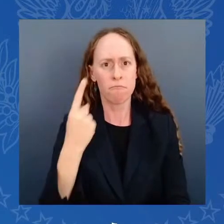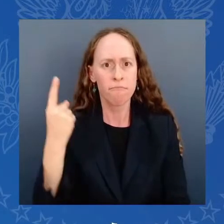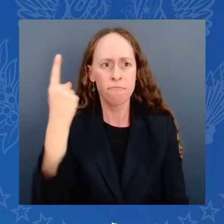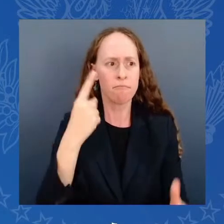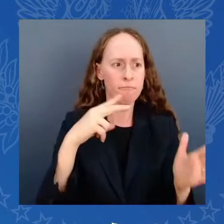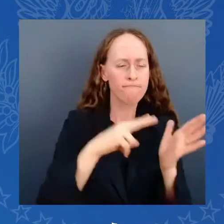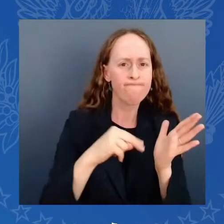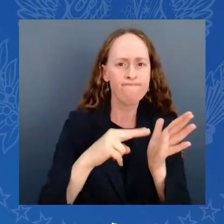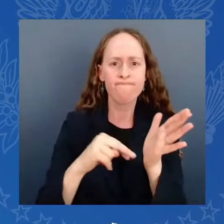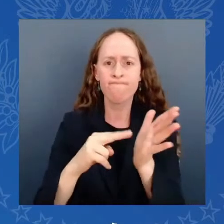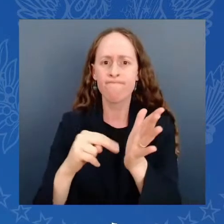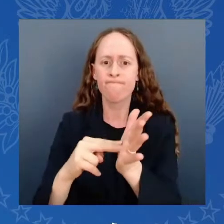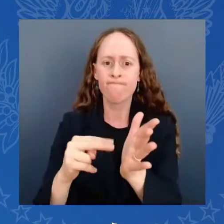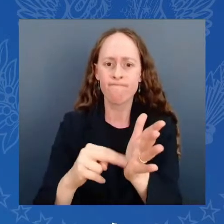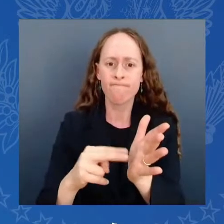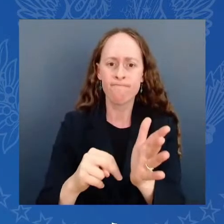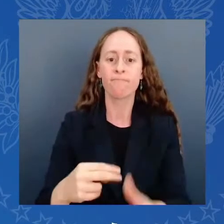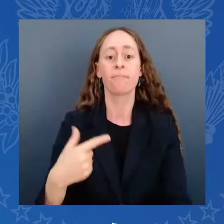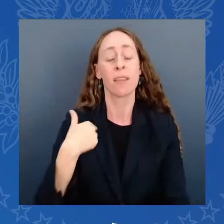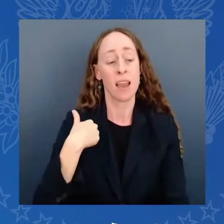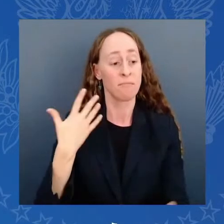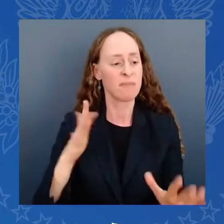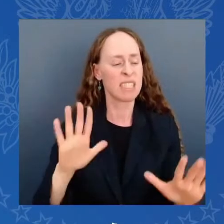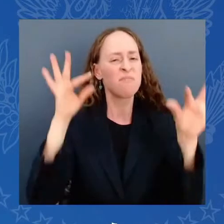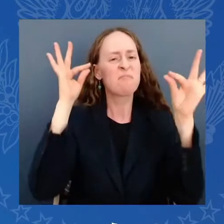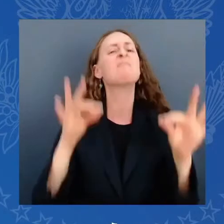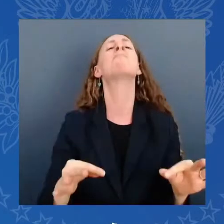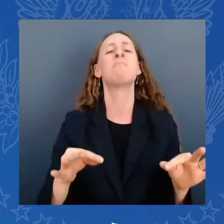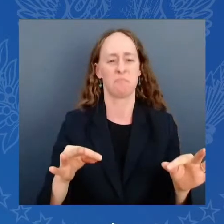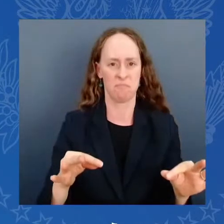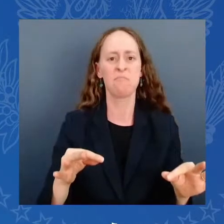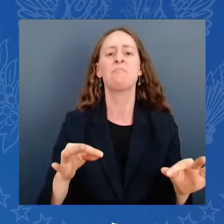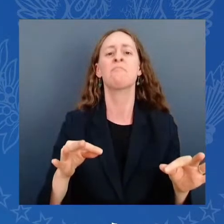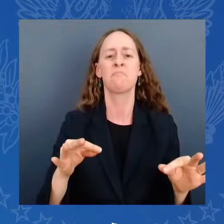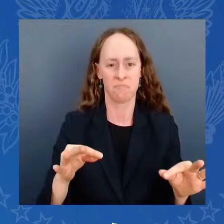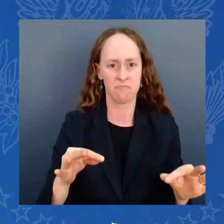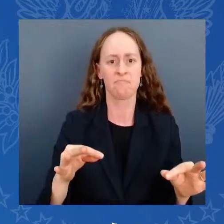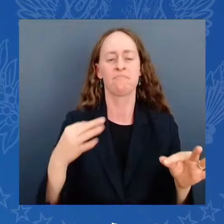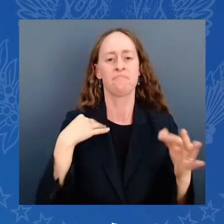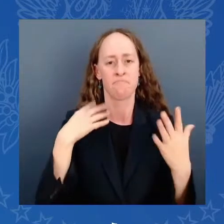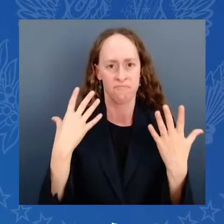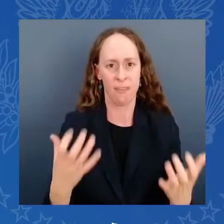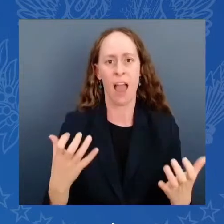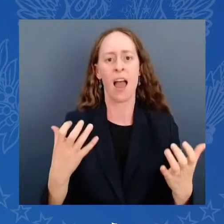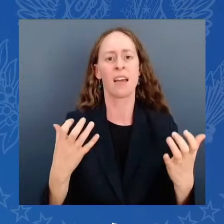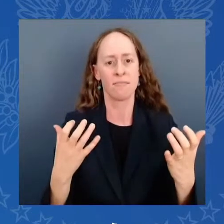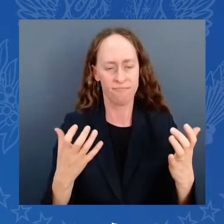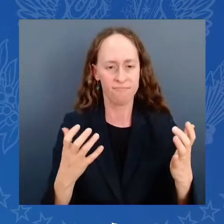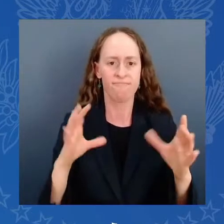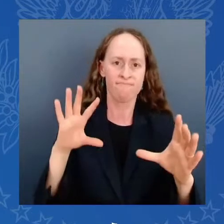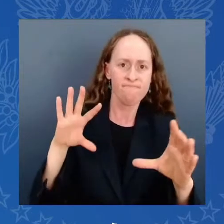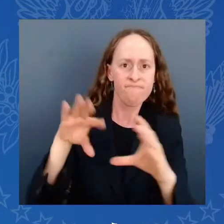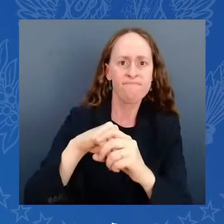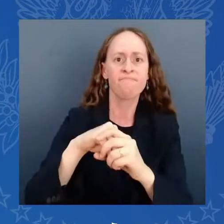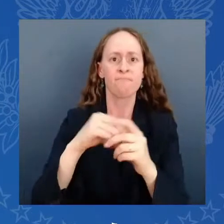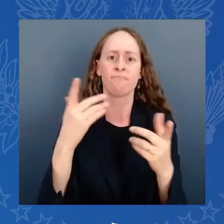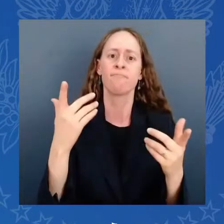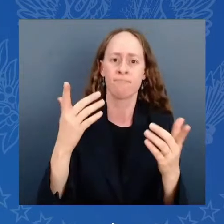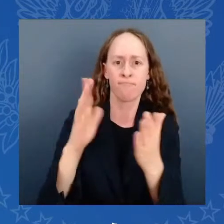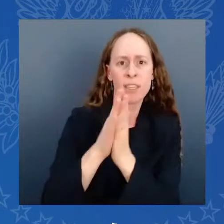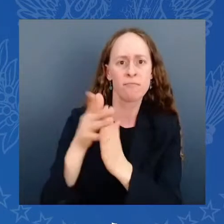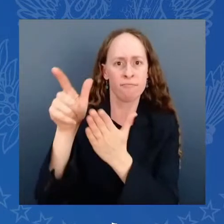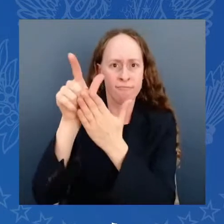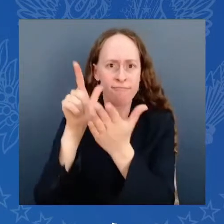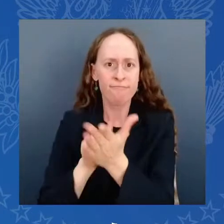I remember walking in to the public defender's office, which was part-time at the time,